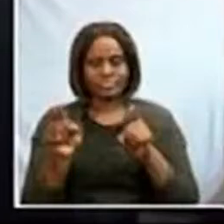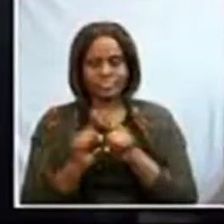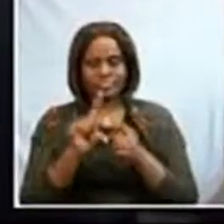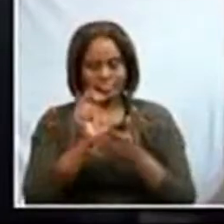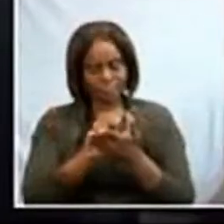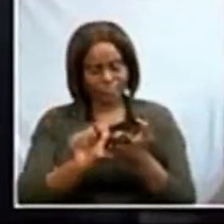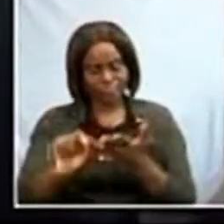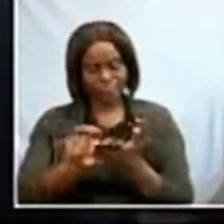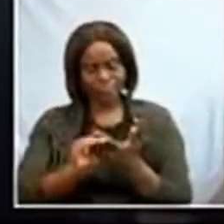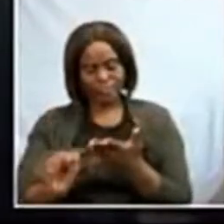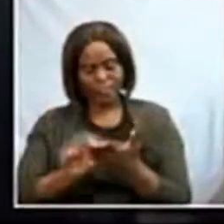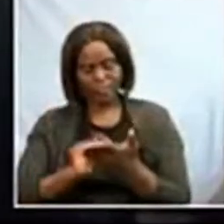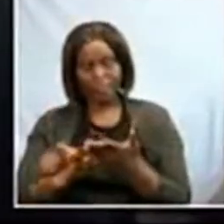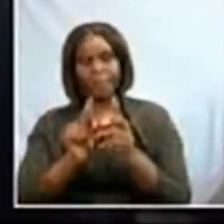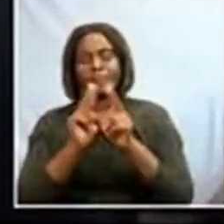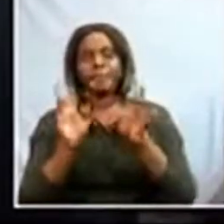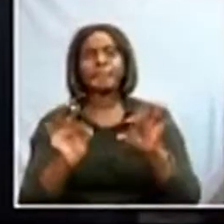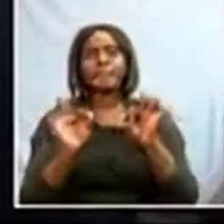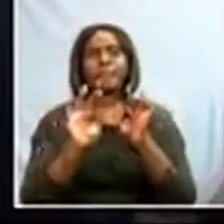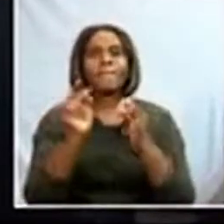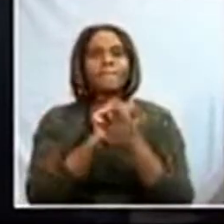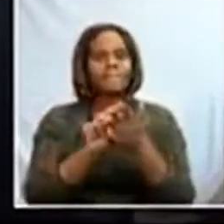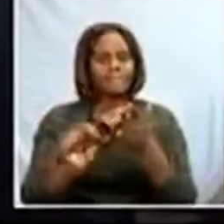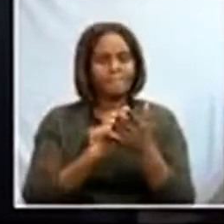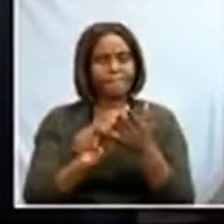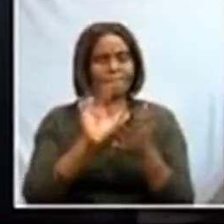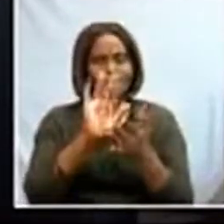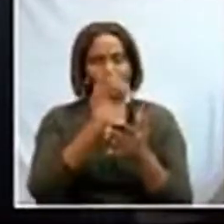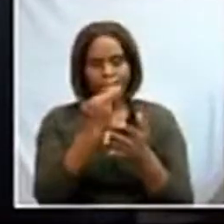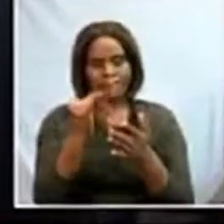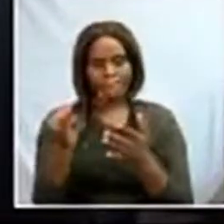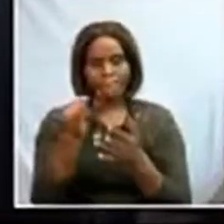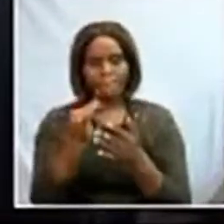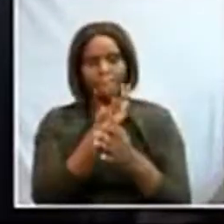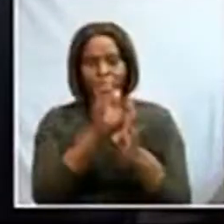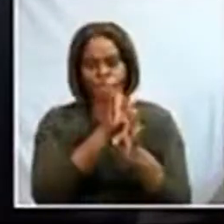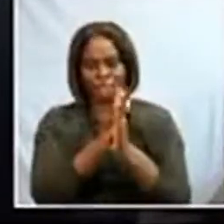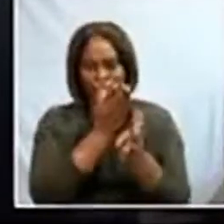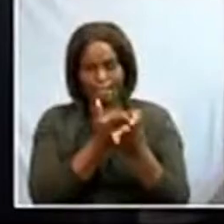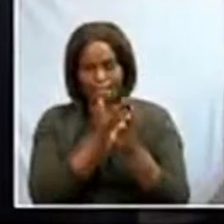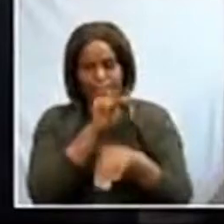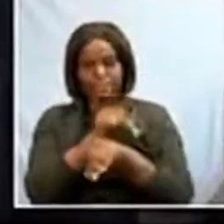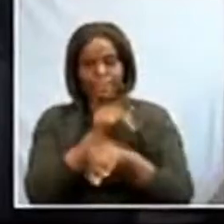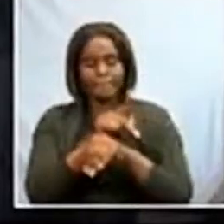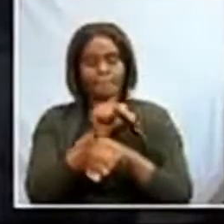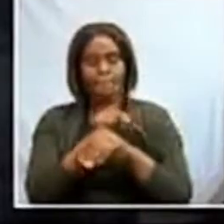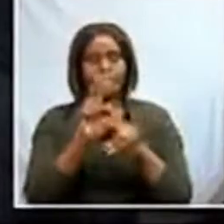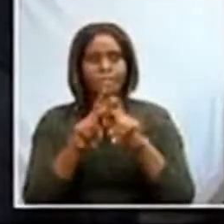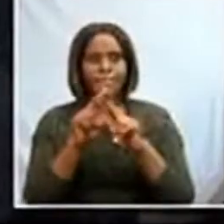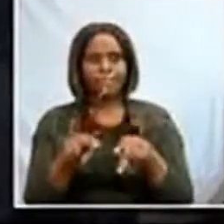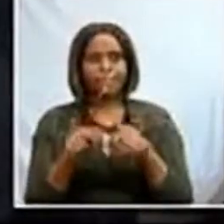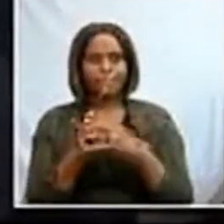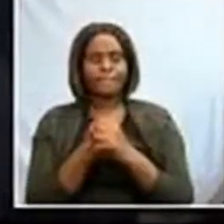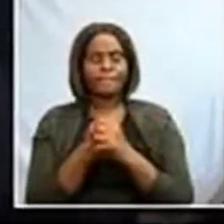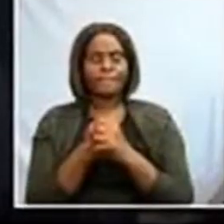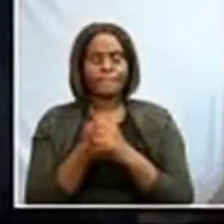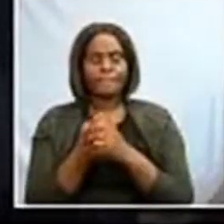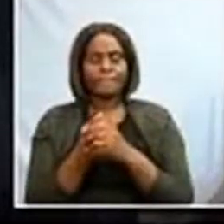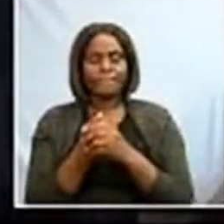documenting these very, very important issues pertaining to these projects? Chair,